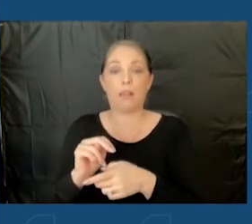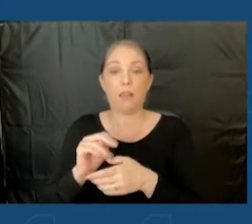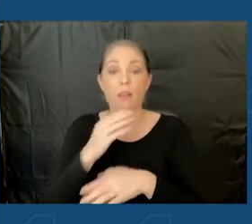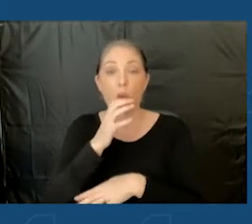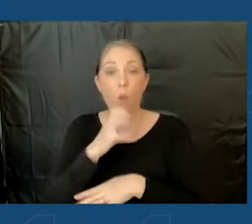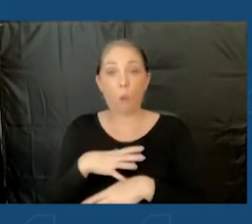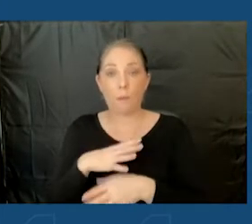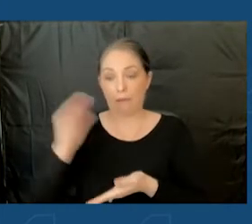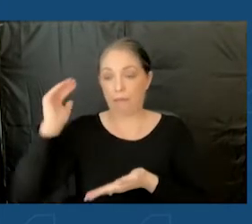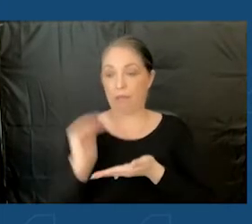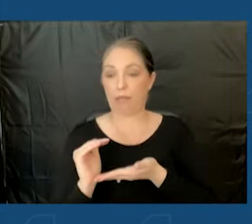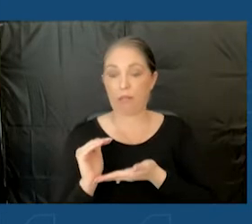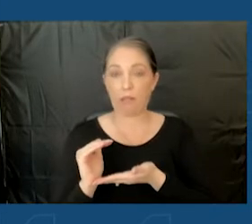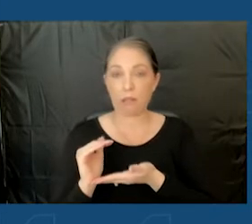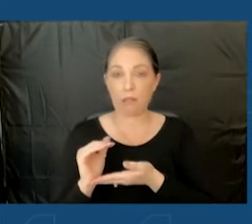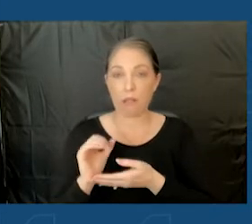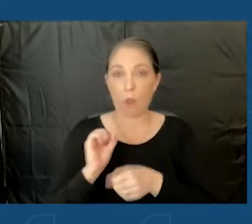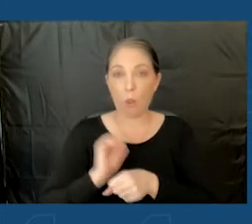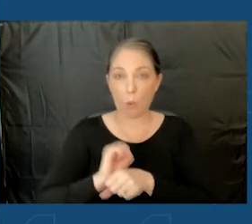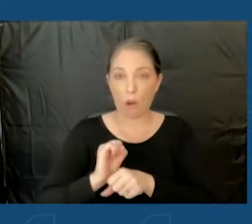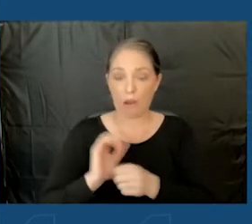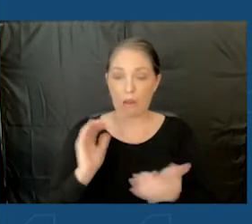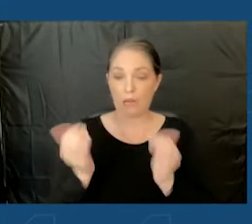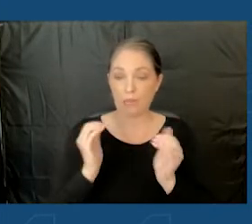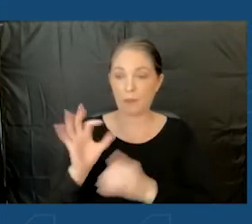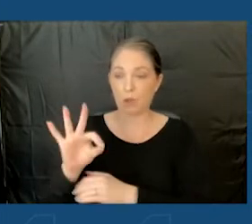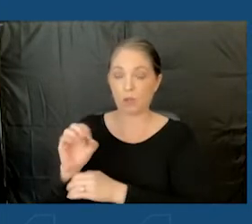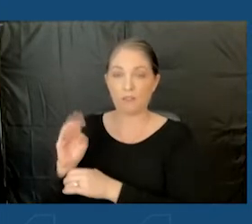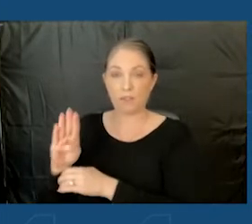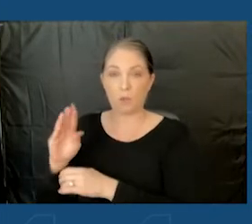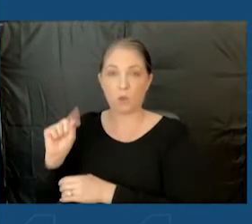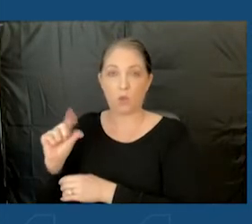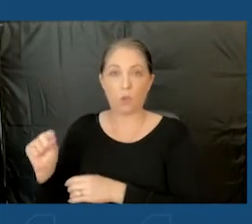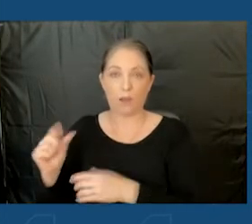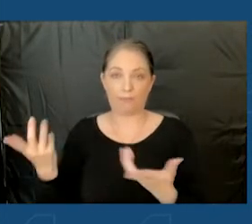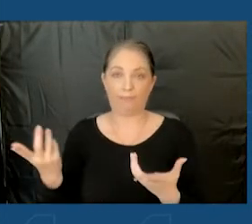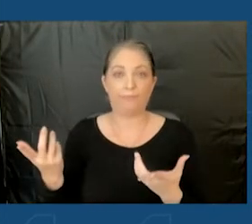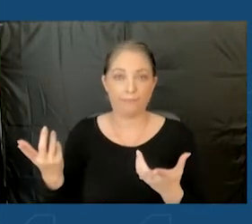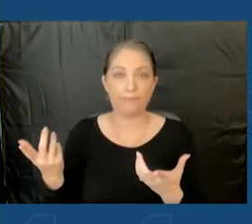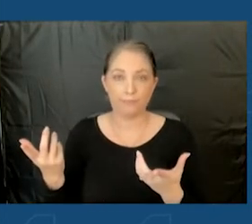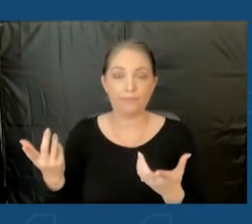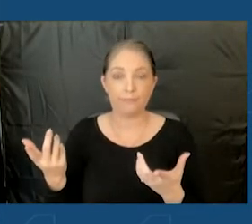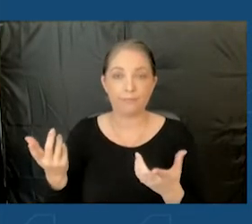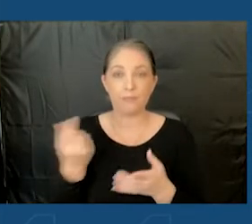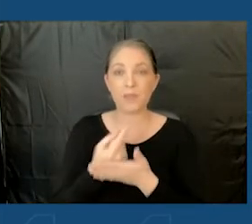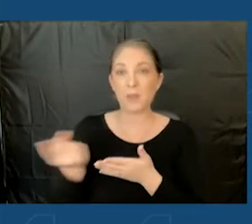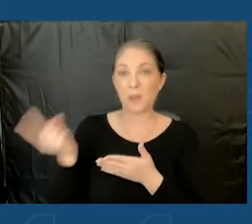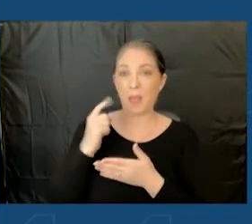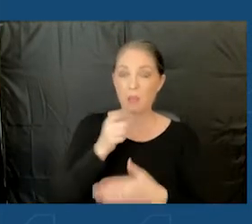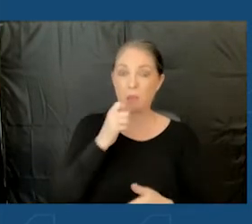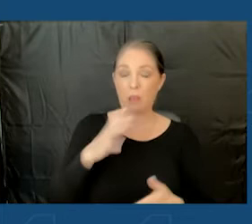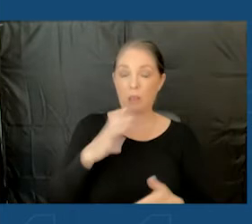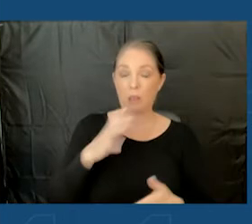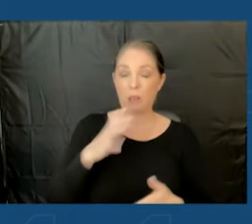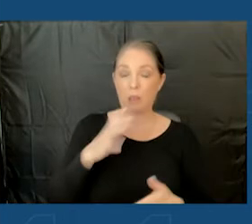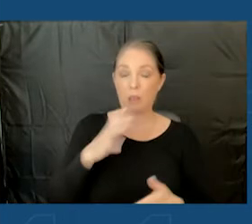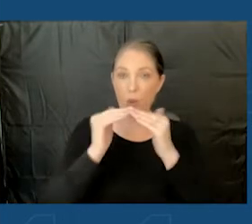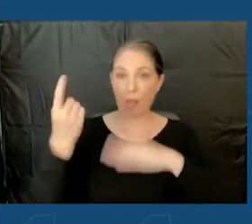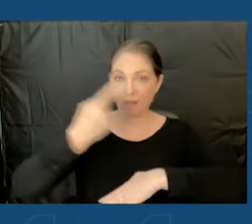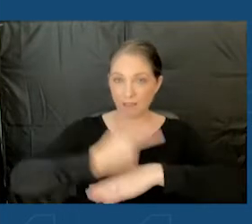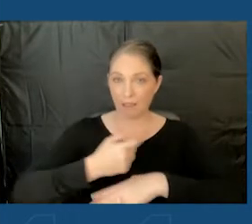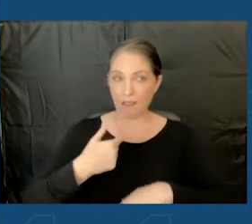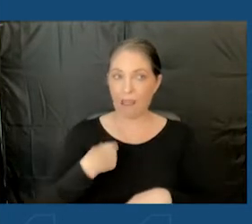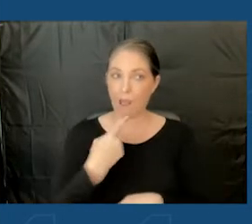in February of 2020, direct impact of the pandemic. So last week on Women's Equality Day, I directed the Department of